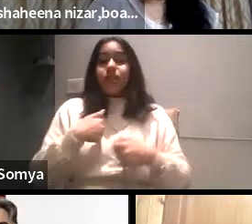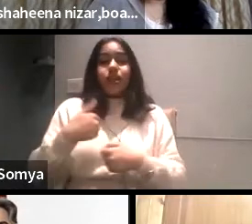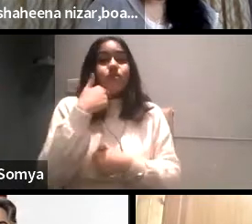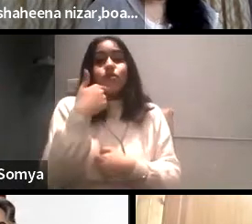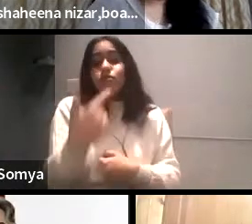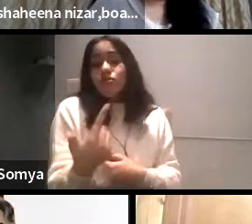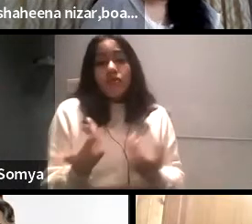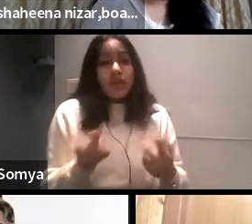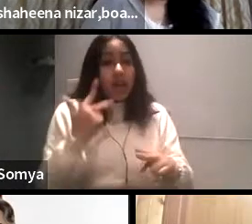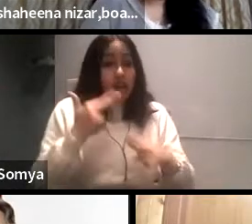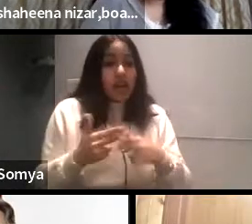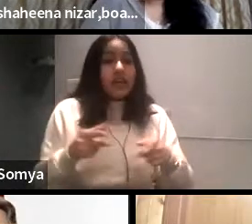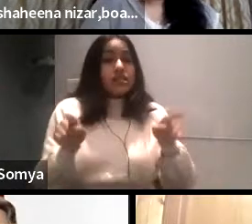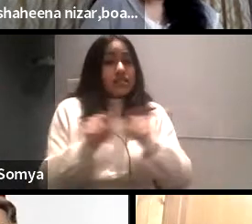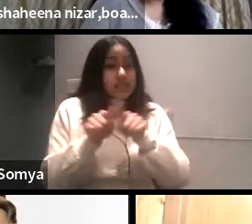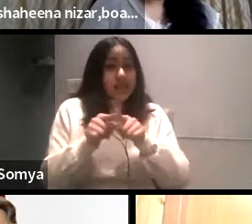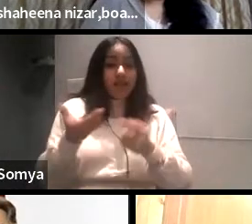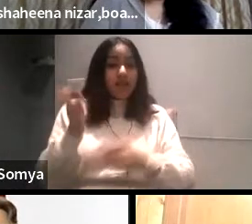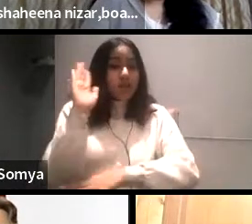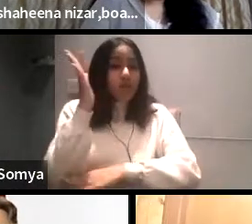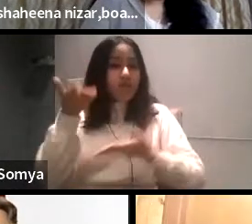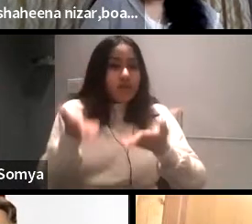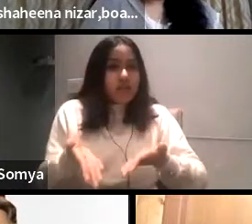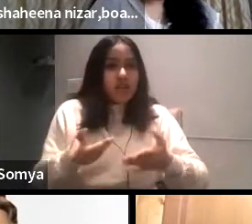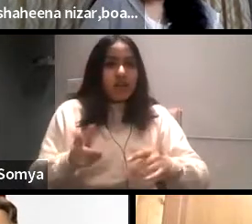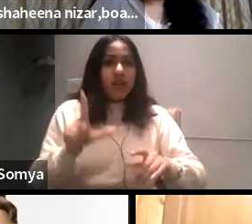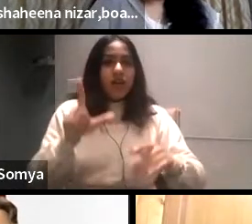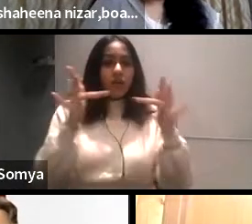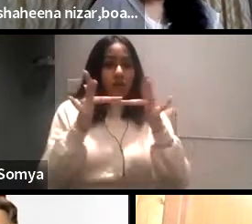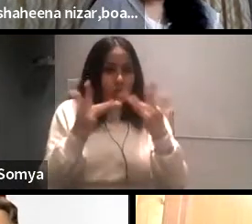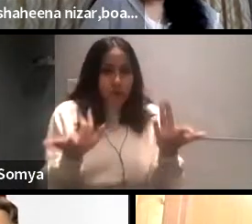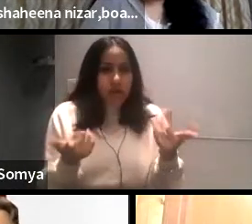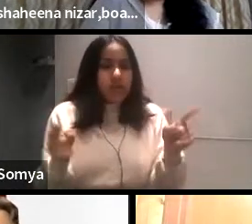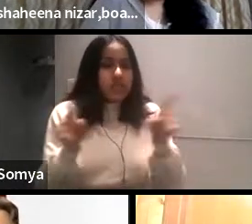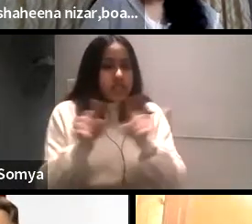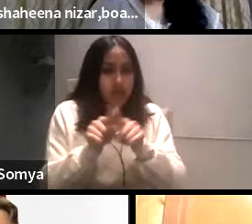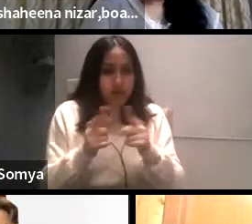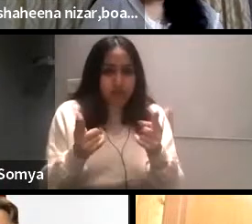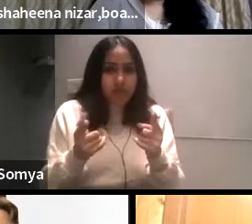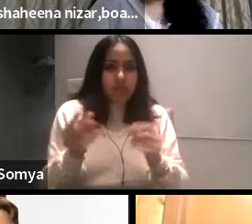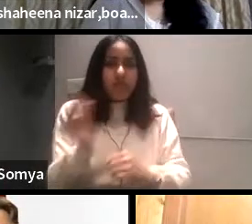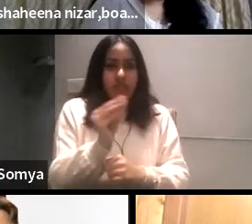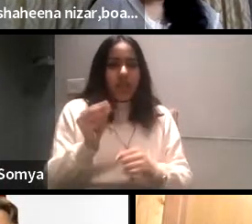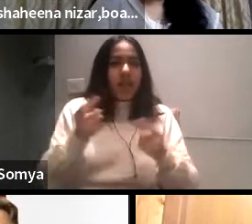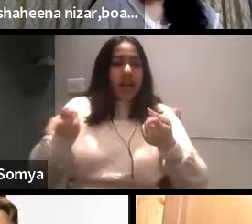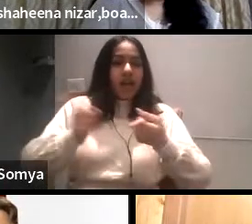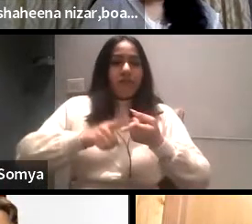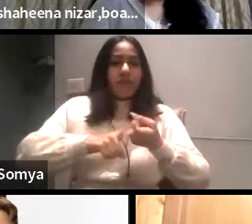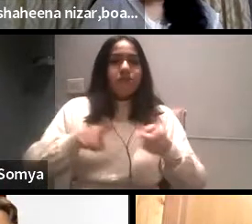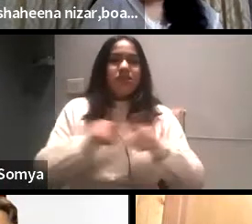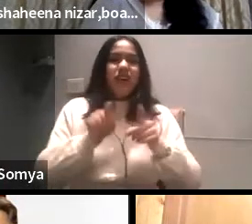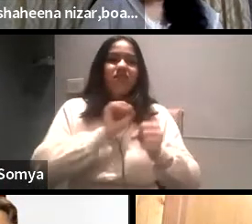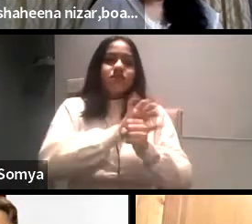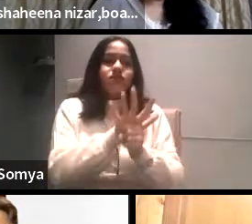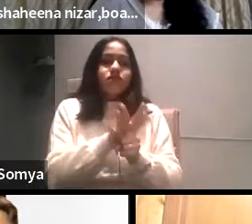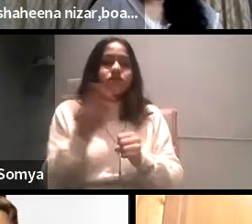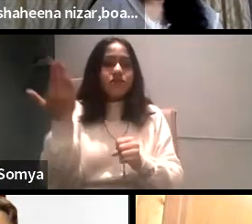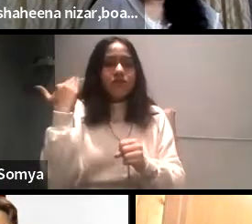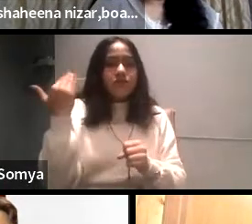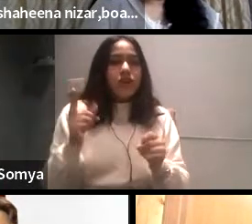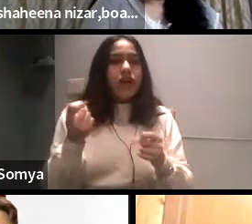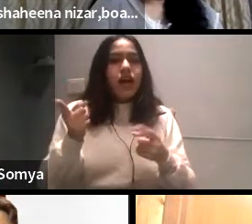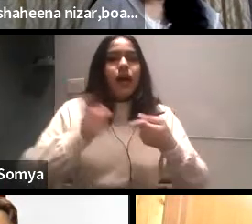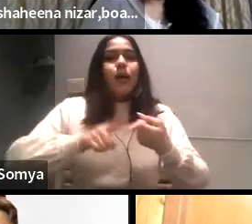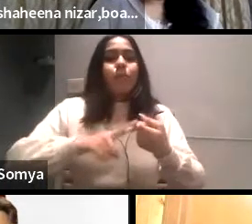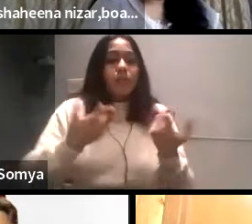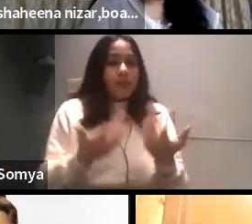be having this conference like this online if it wasn't for some of the things that have happened through the pandemic and that enables